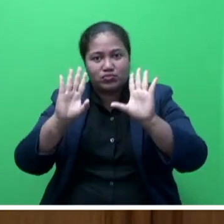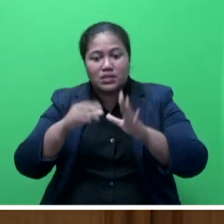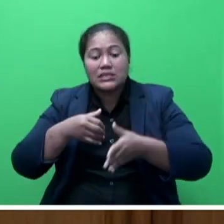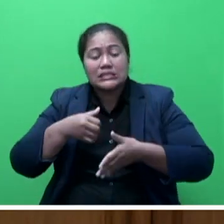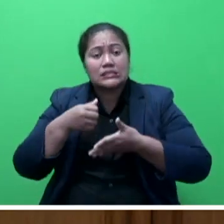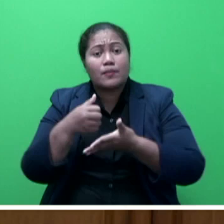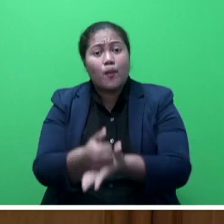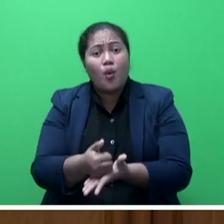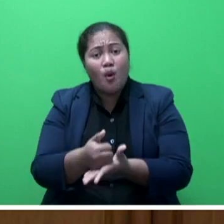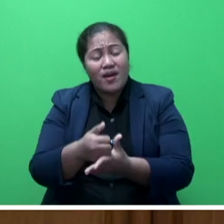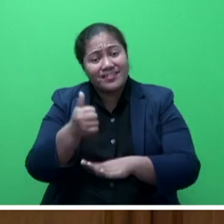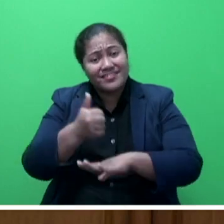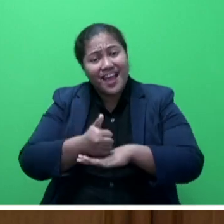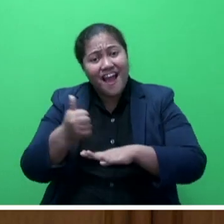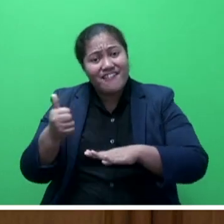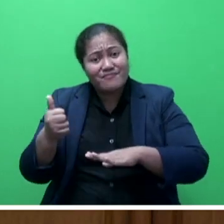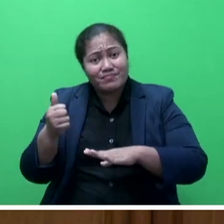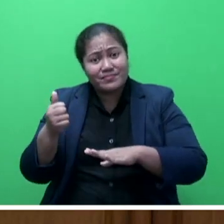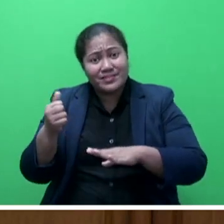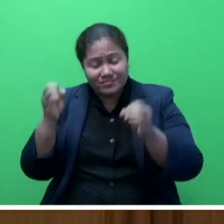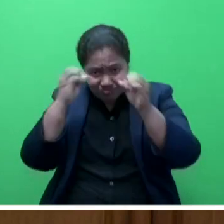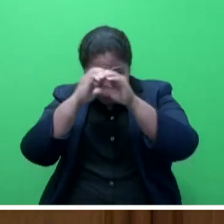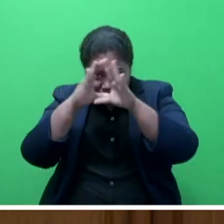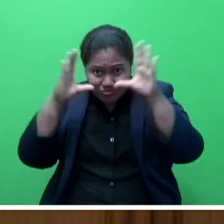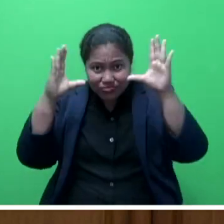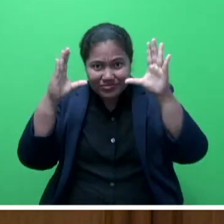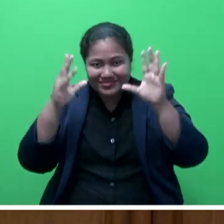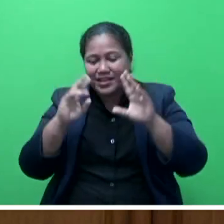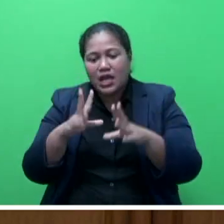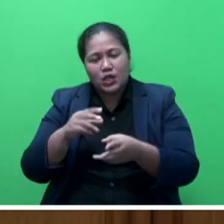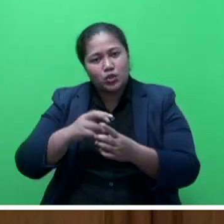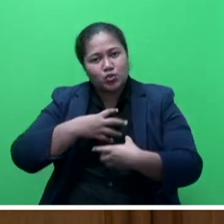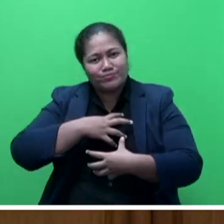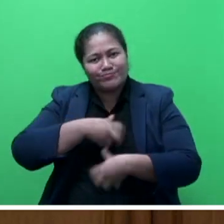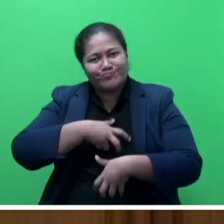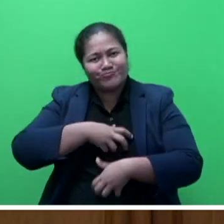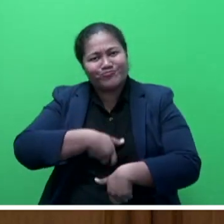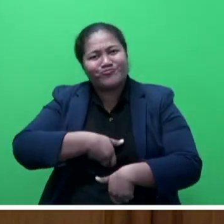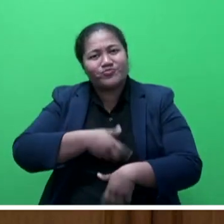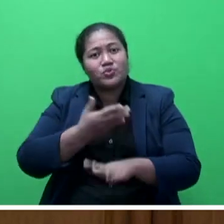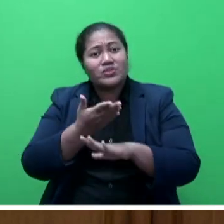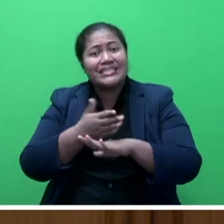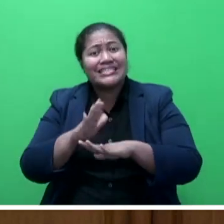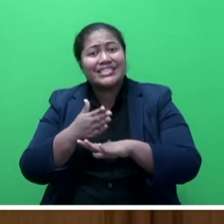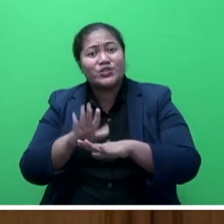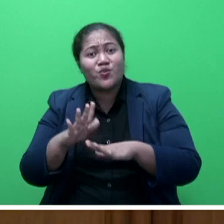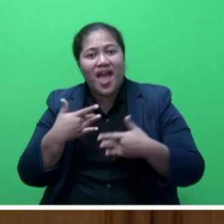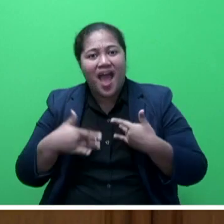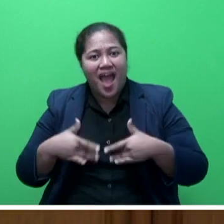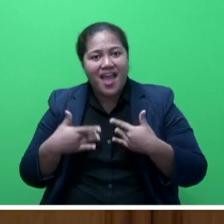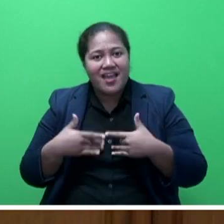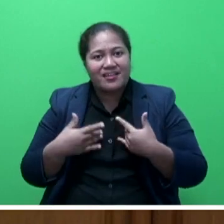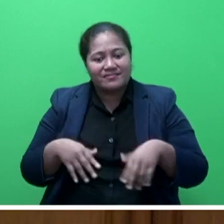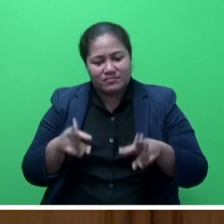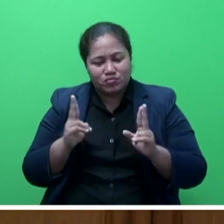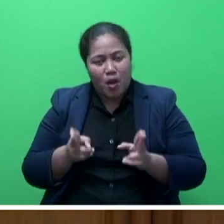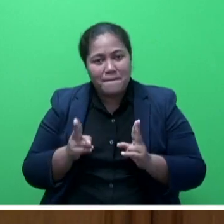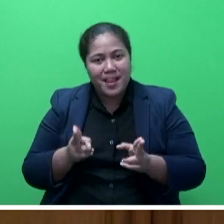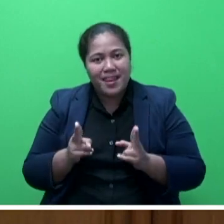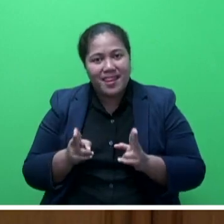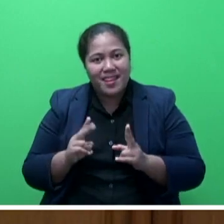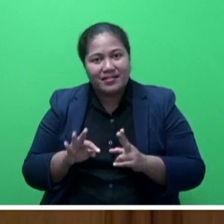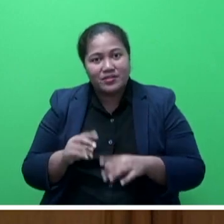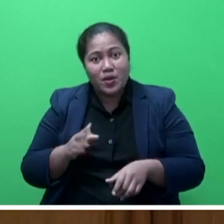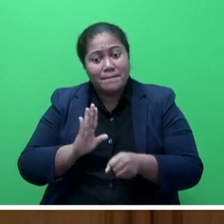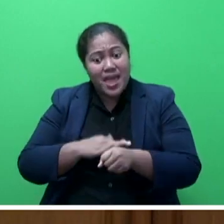mission to adapt to the new normal and to work together to reignite the economy,